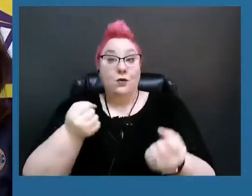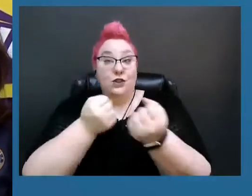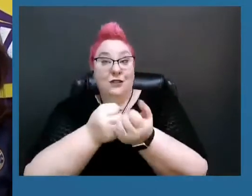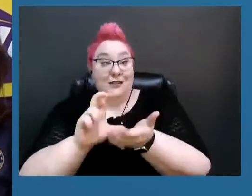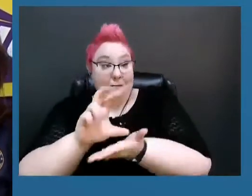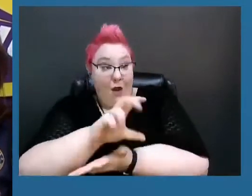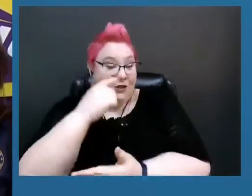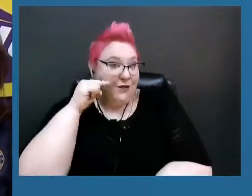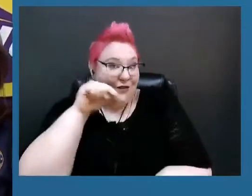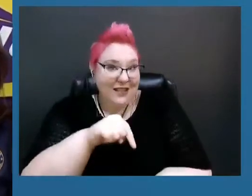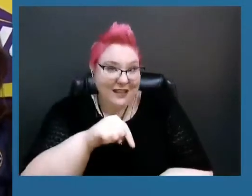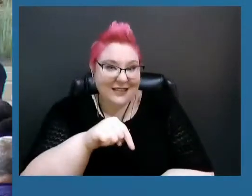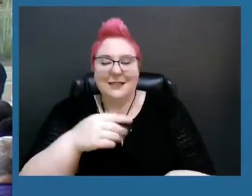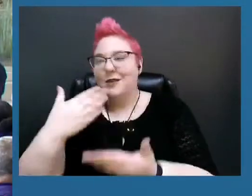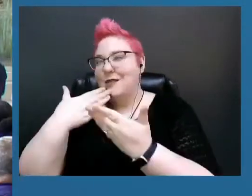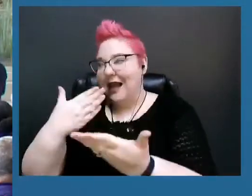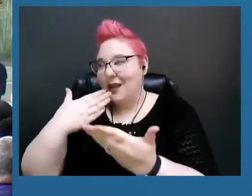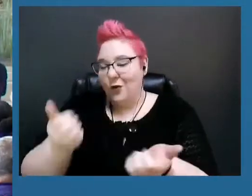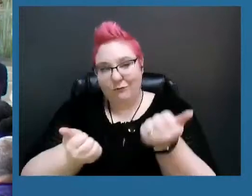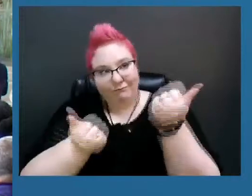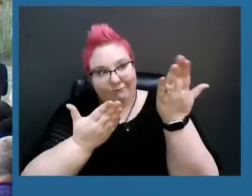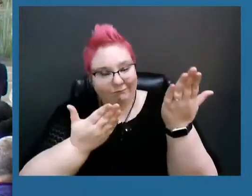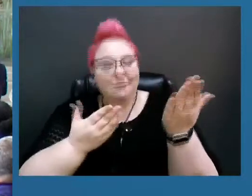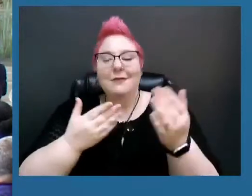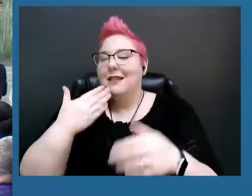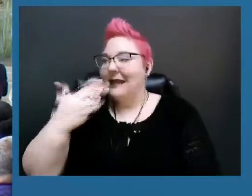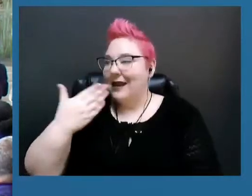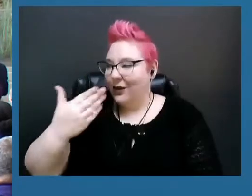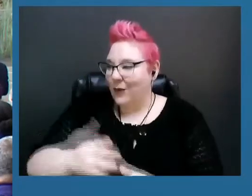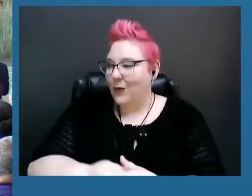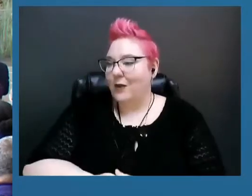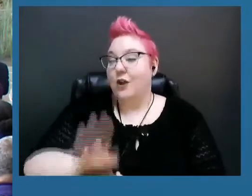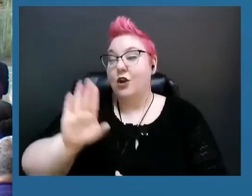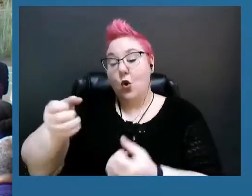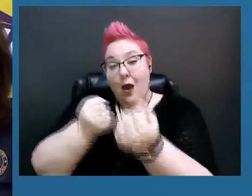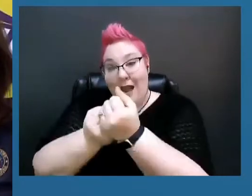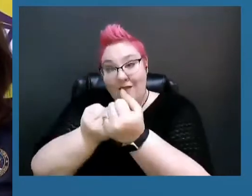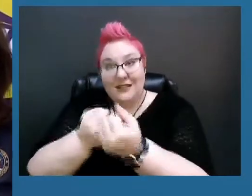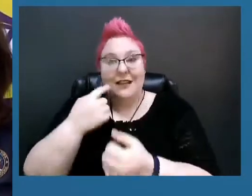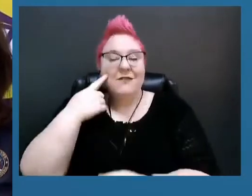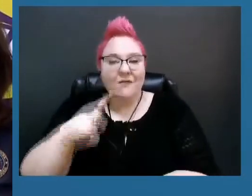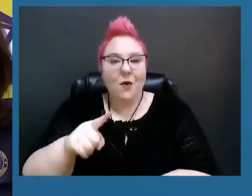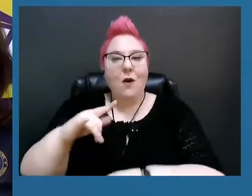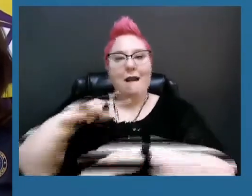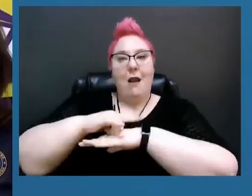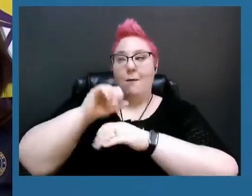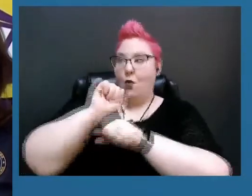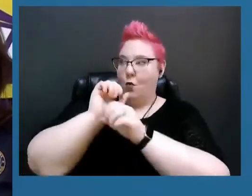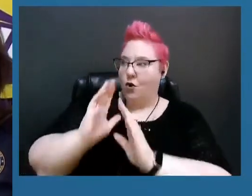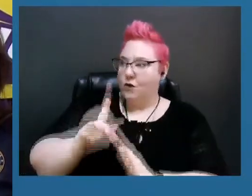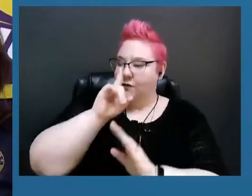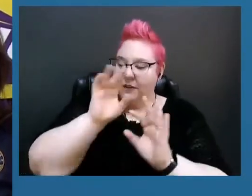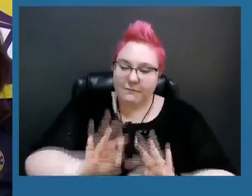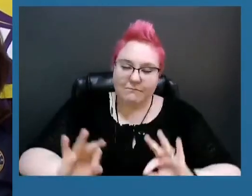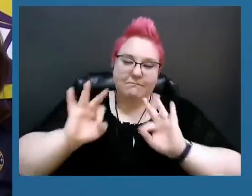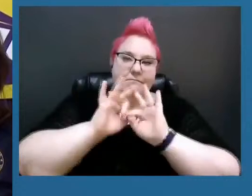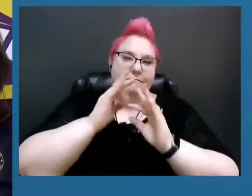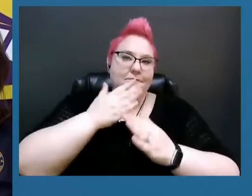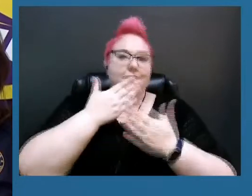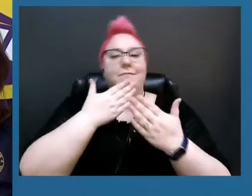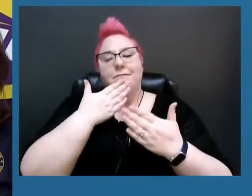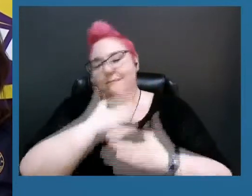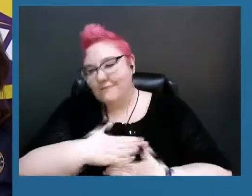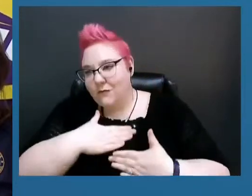thank you, thank you. Your advocacy on behalf of airport workers is deeply appreciated, as it was through COVID,